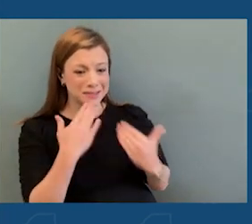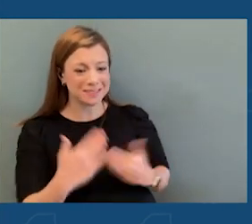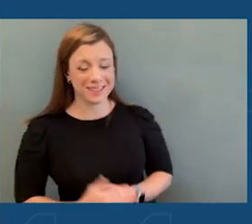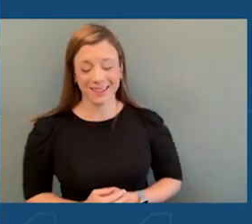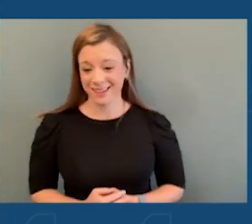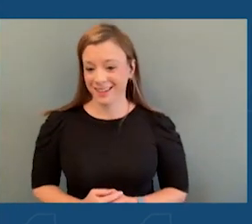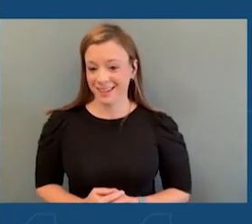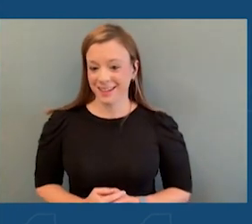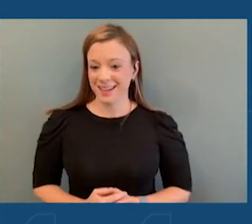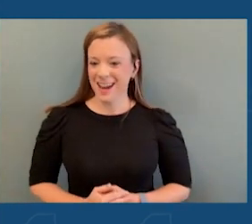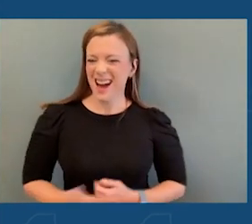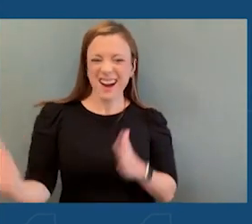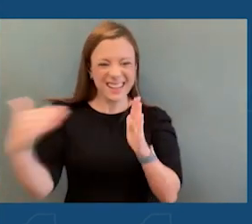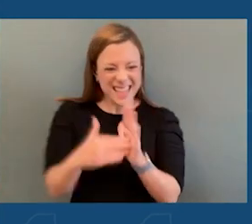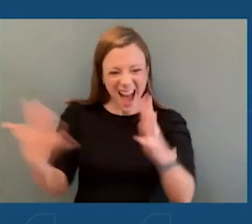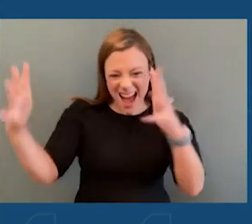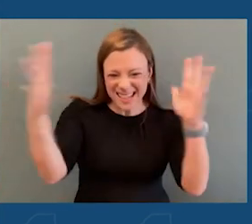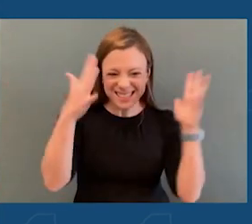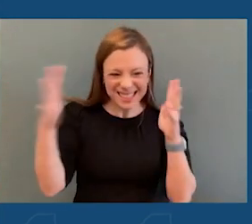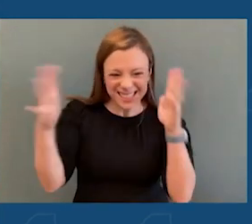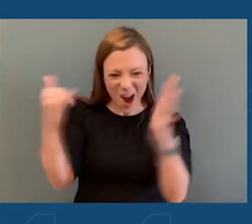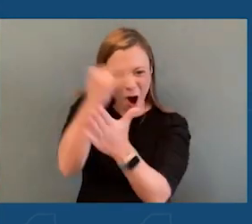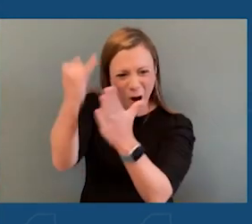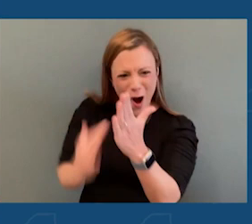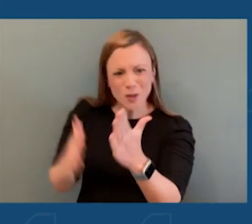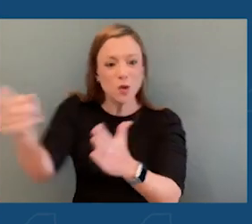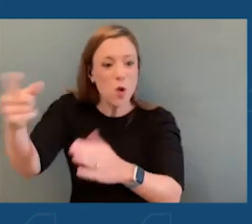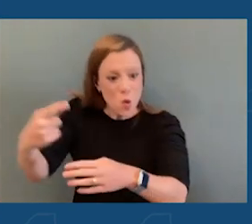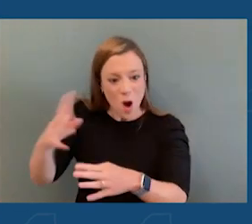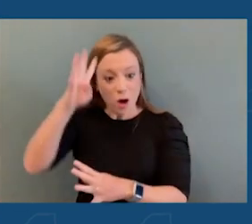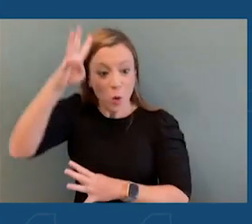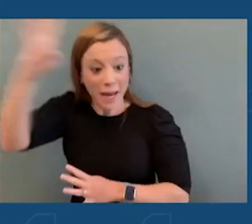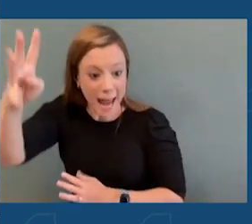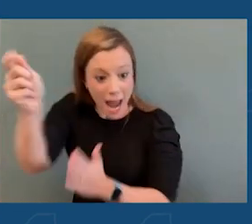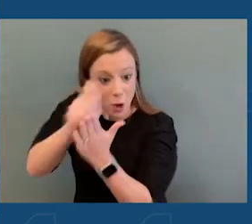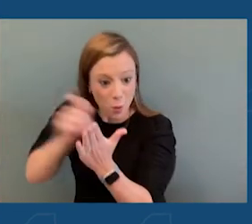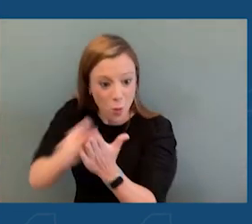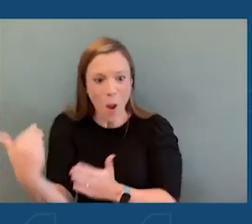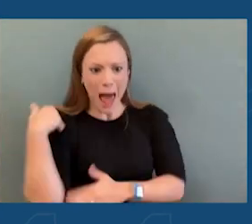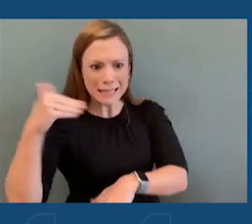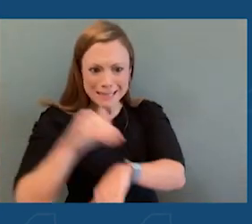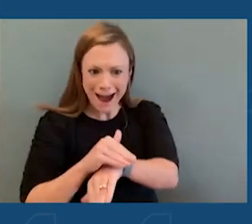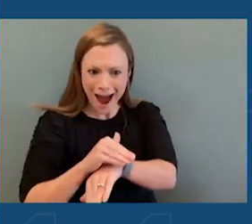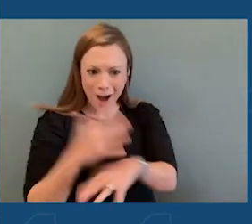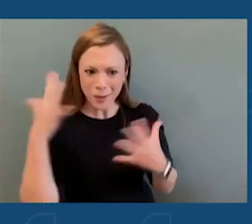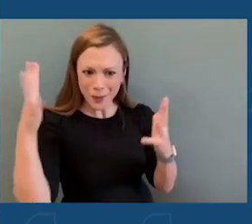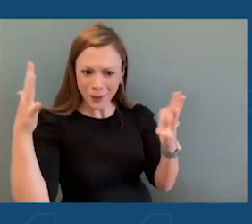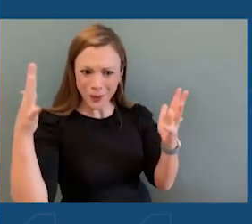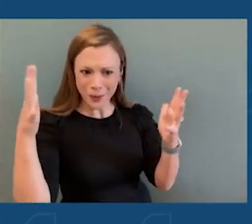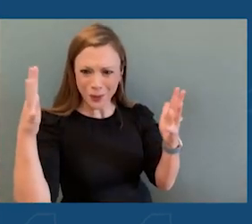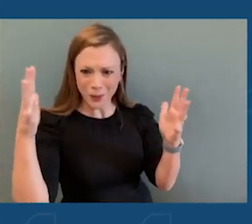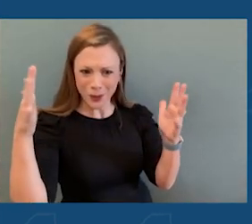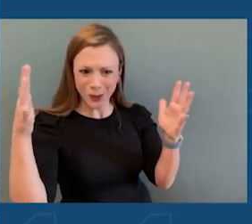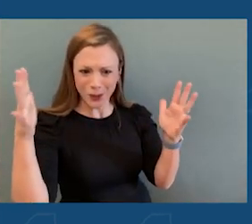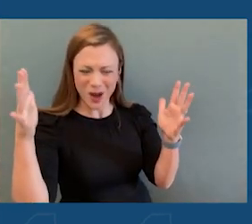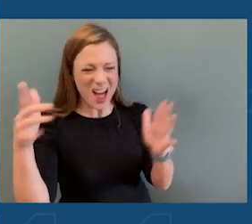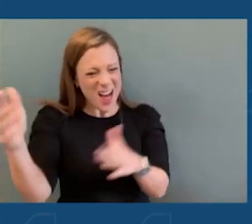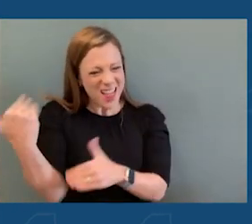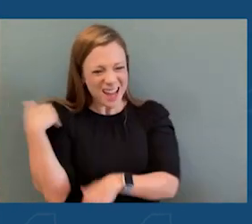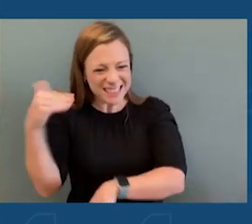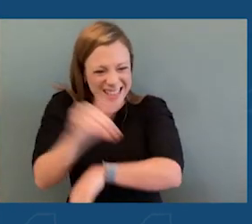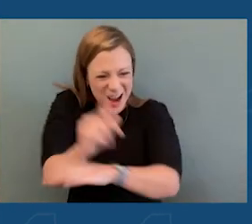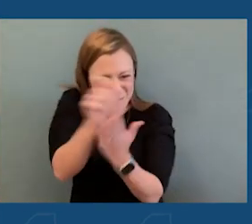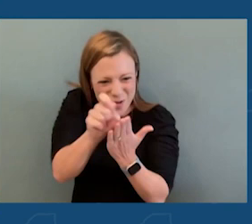Let's give another round of applause to our artists who created this and wrote this last night. Last night. They put this together last